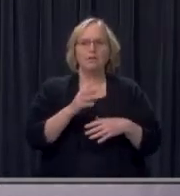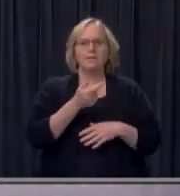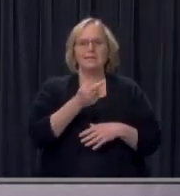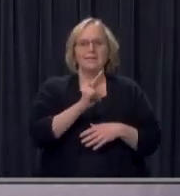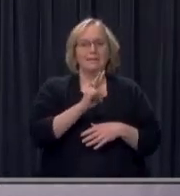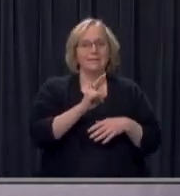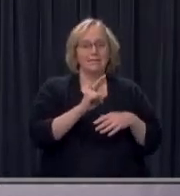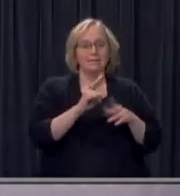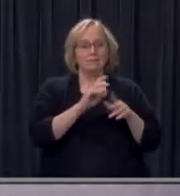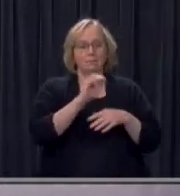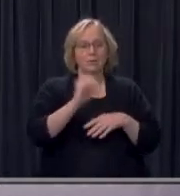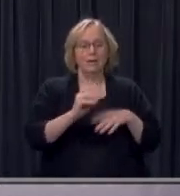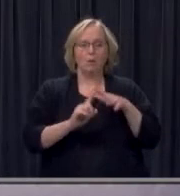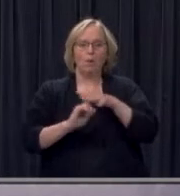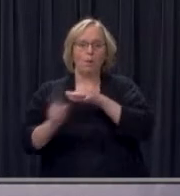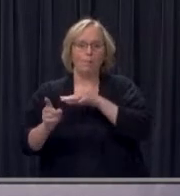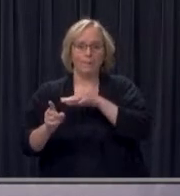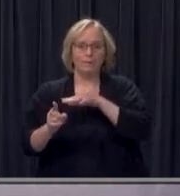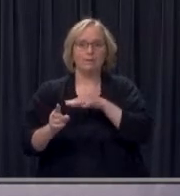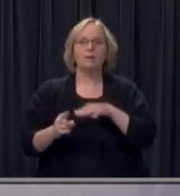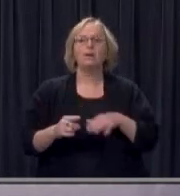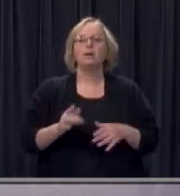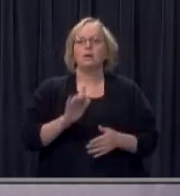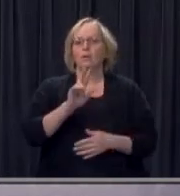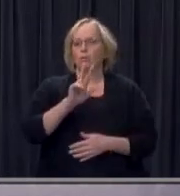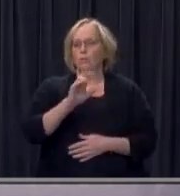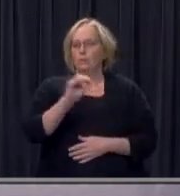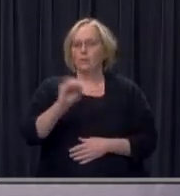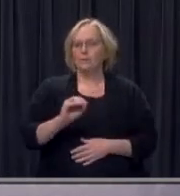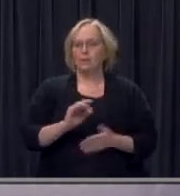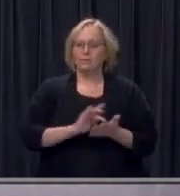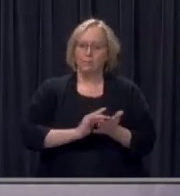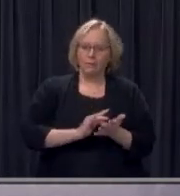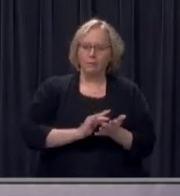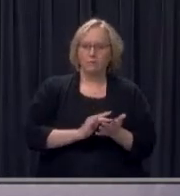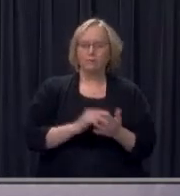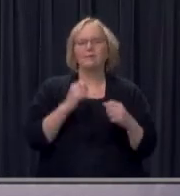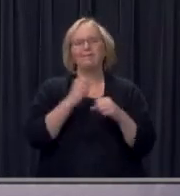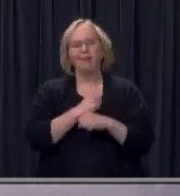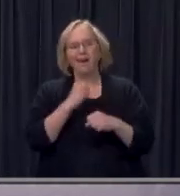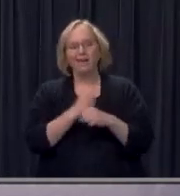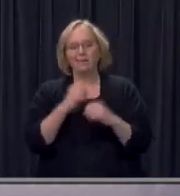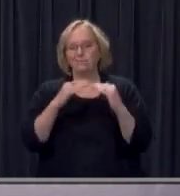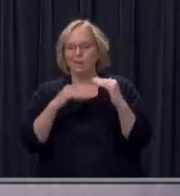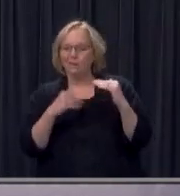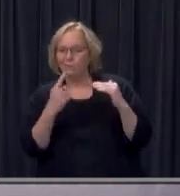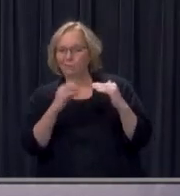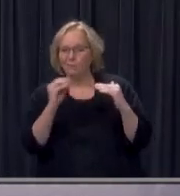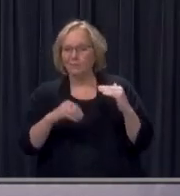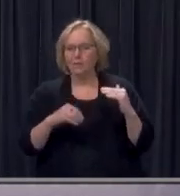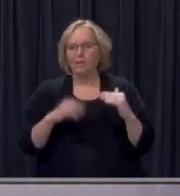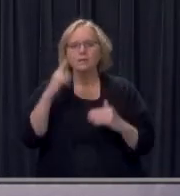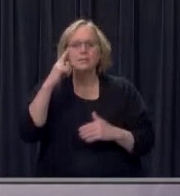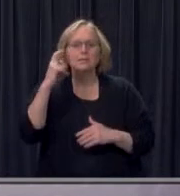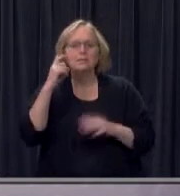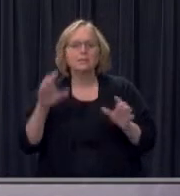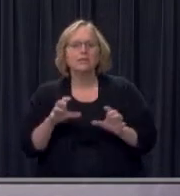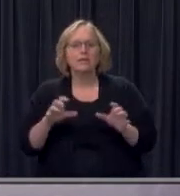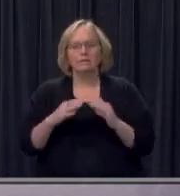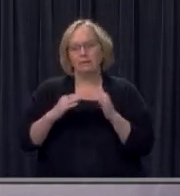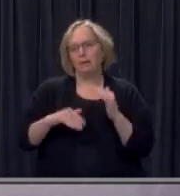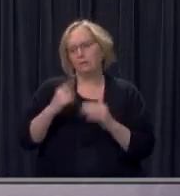17% elopement, 3% on the medical side. Fighting was just under 1% and suspicious activity